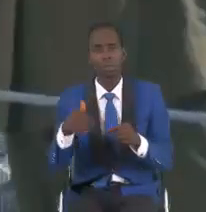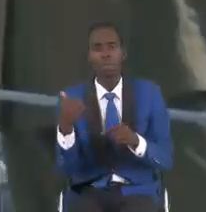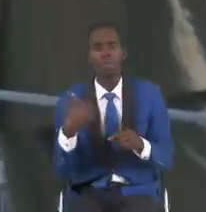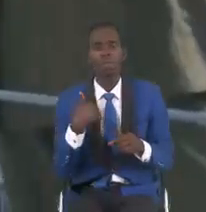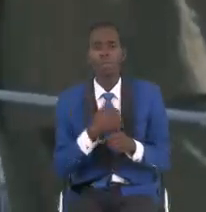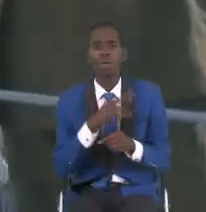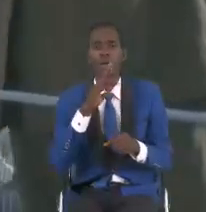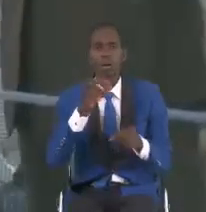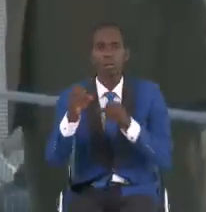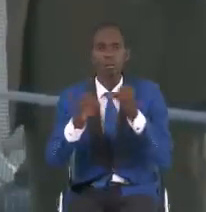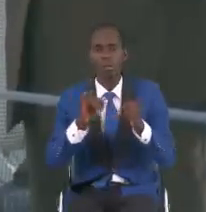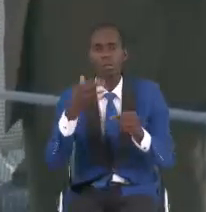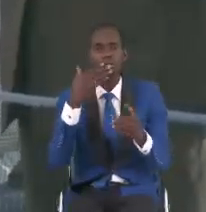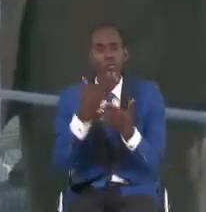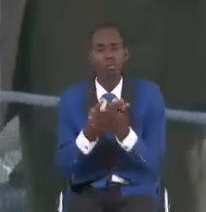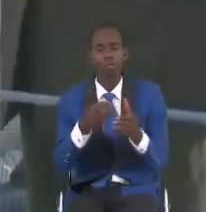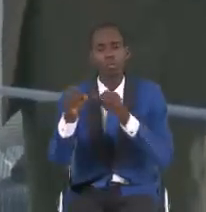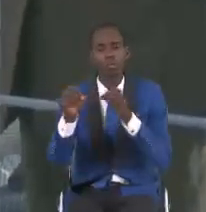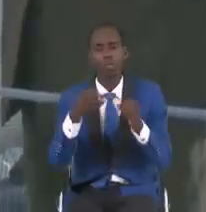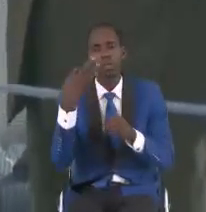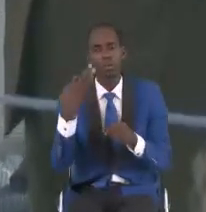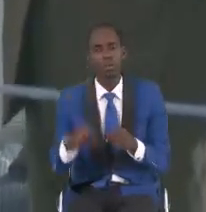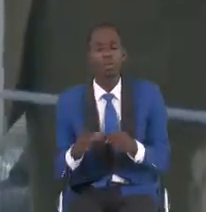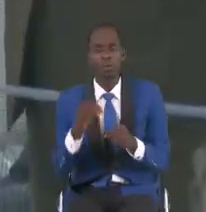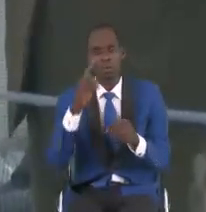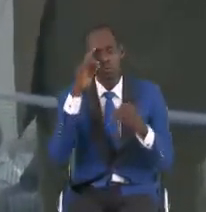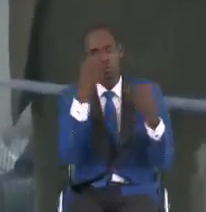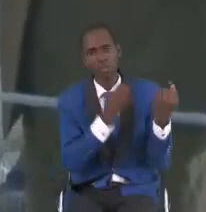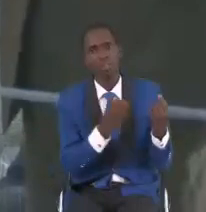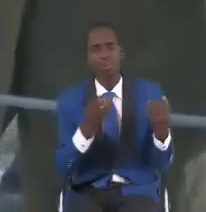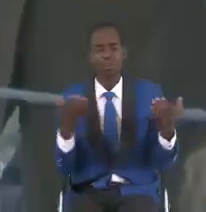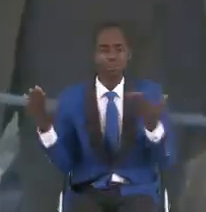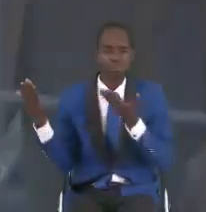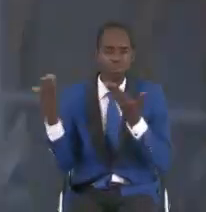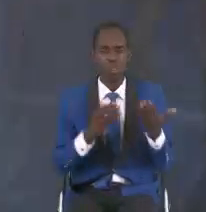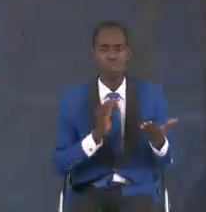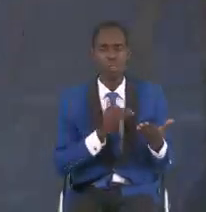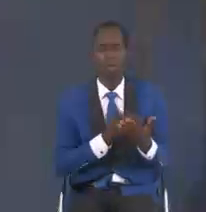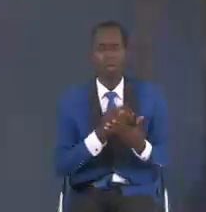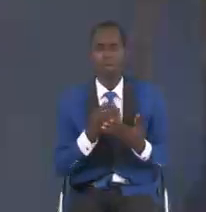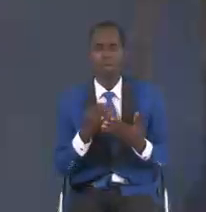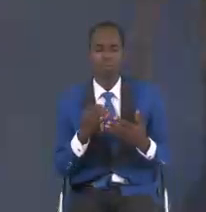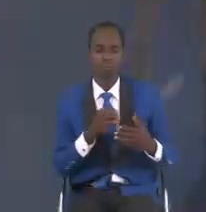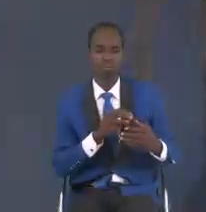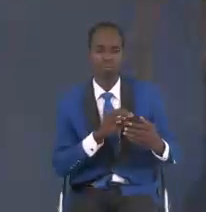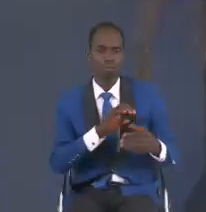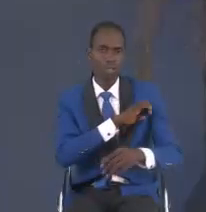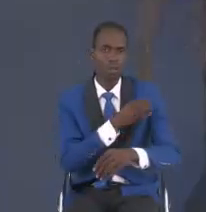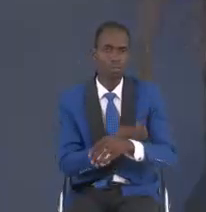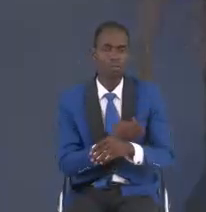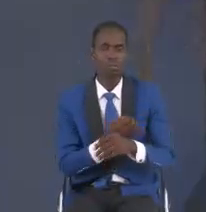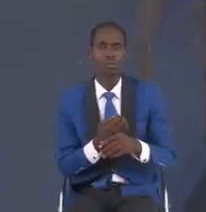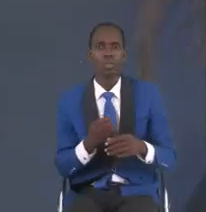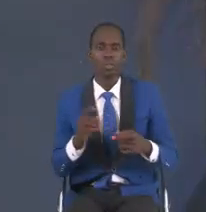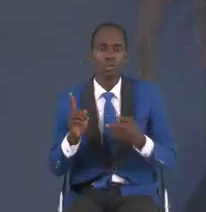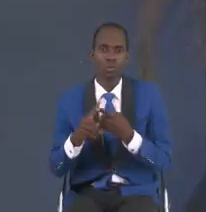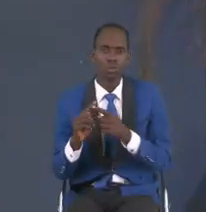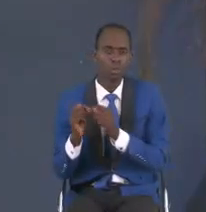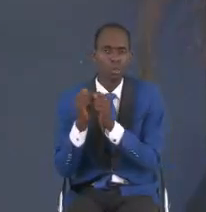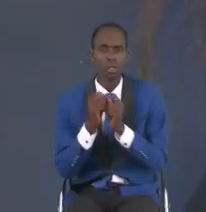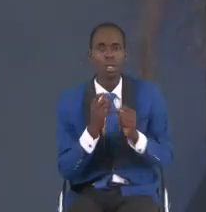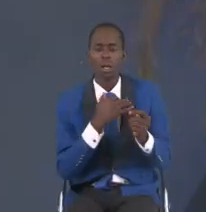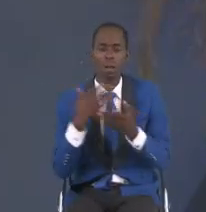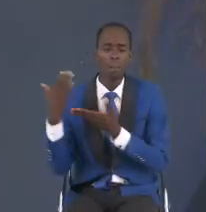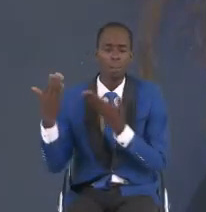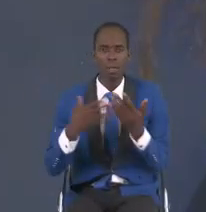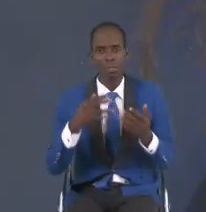the good fight of faith. We join all our efforts together and fight the devil. We'll bring the devil